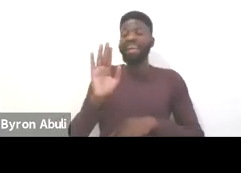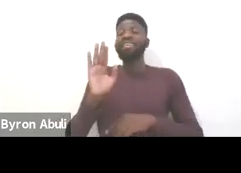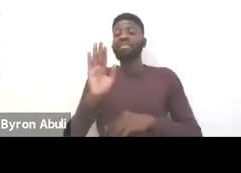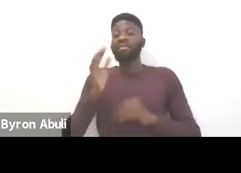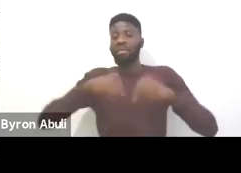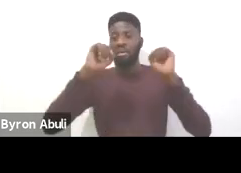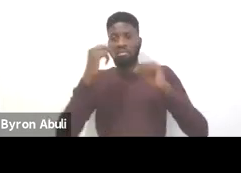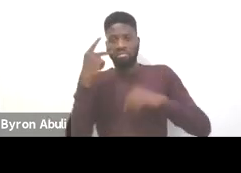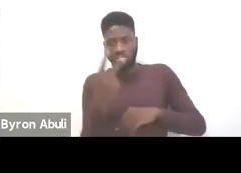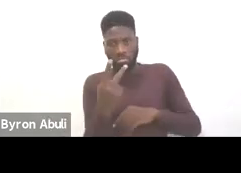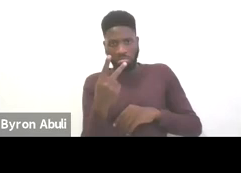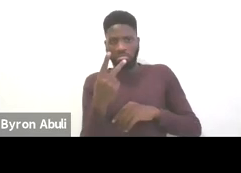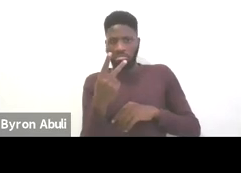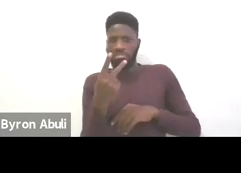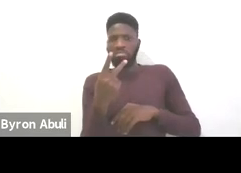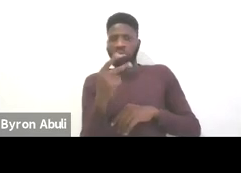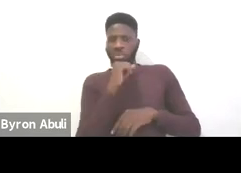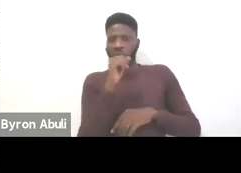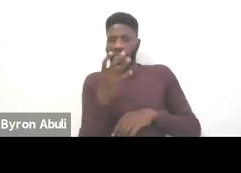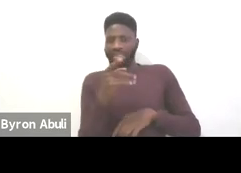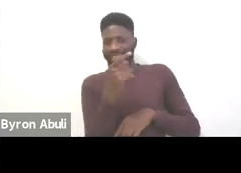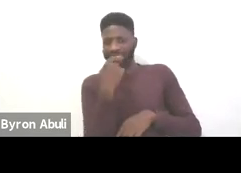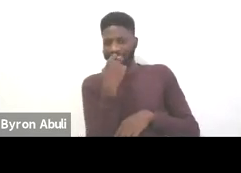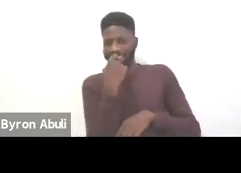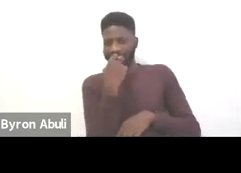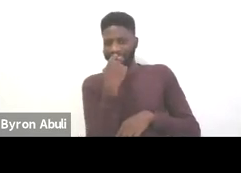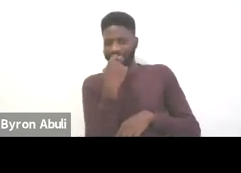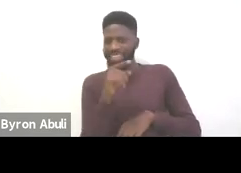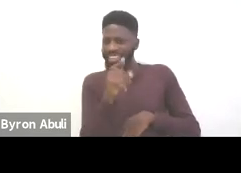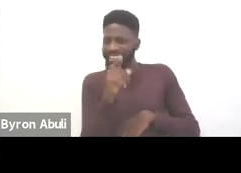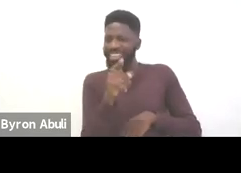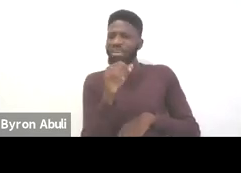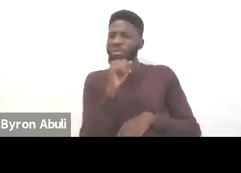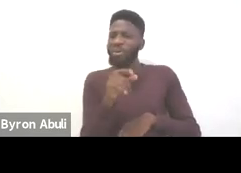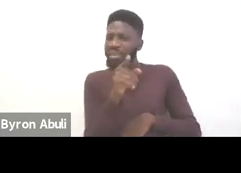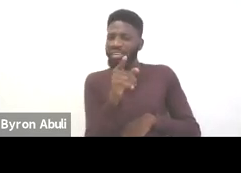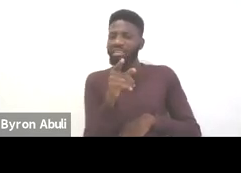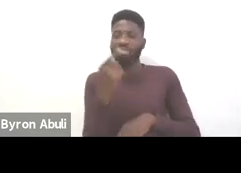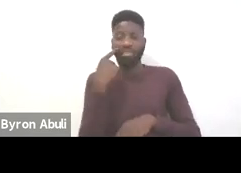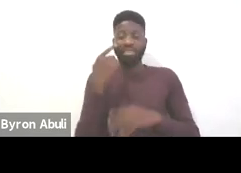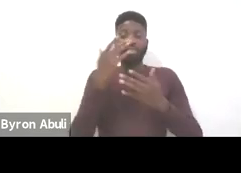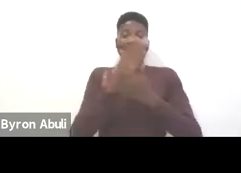simple math, mtu atafanya hesabu zake aone, huyu mtu amefika, there are people when wamezaliwa